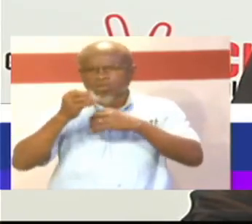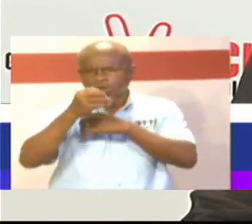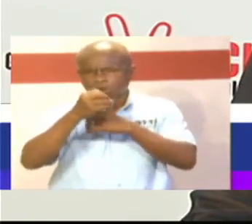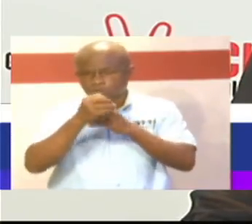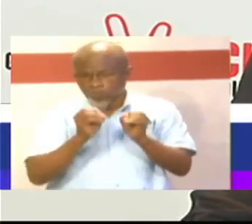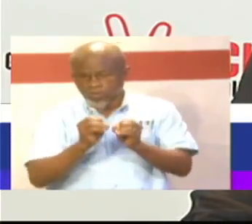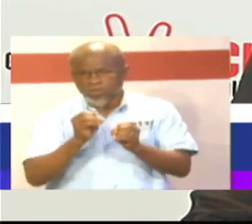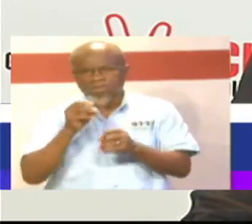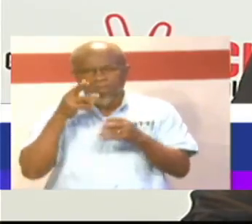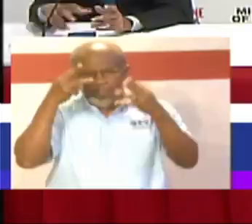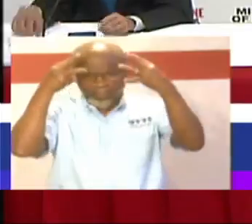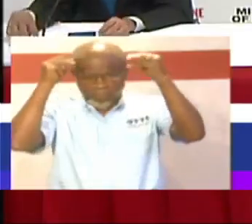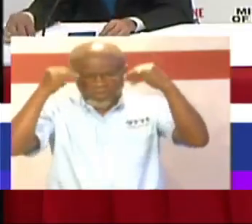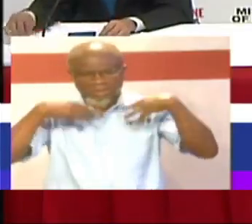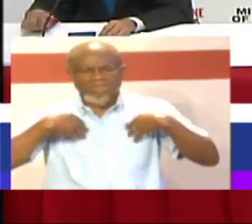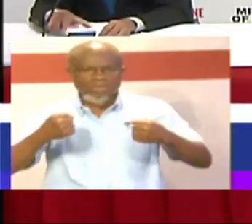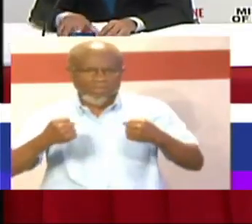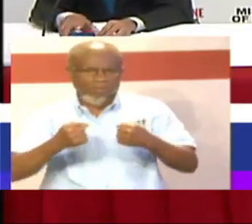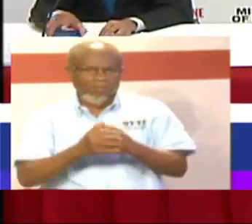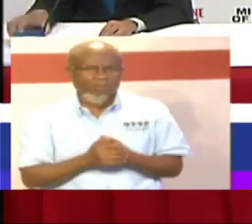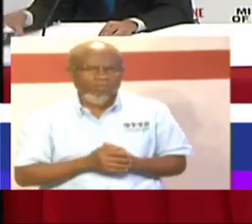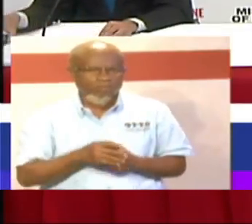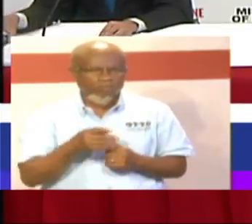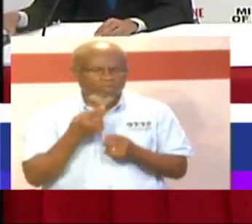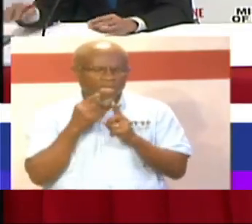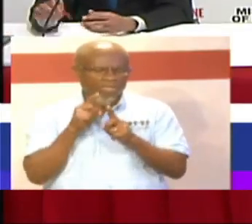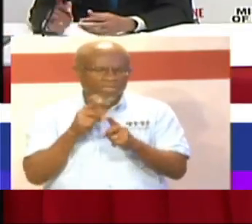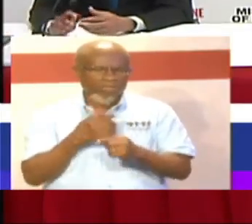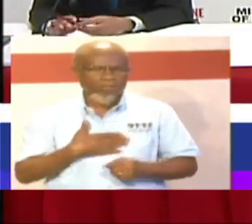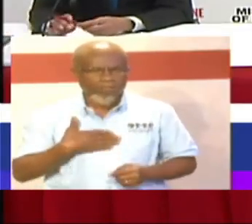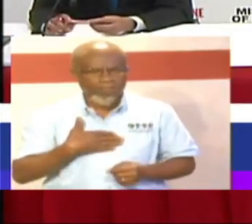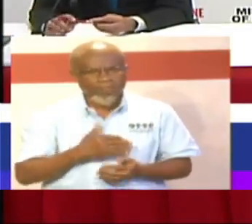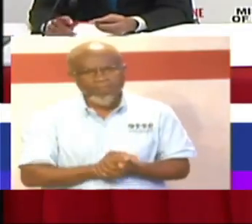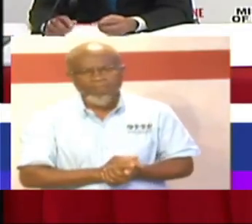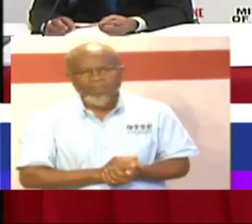We go back to Radio Tambourine for a follow-up question.